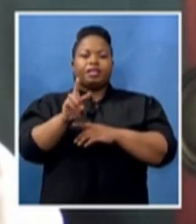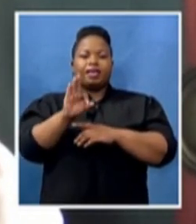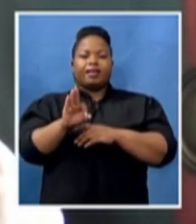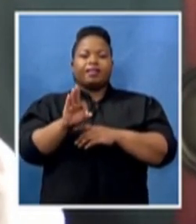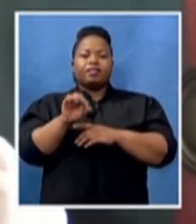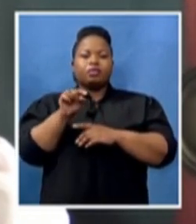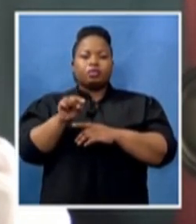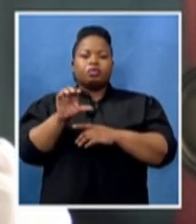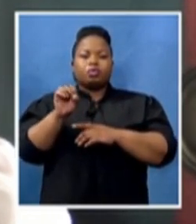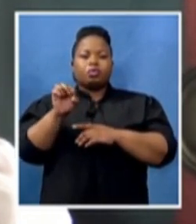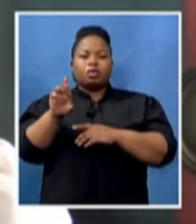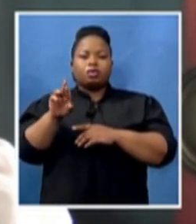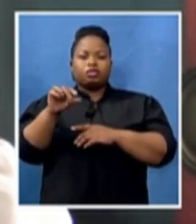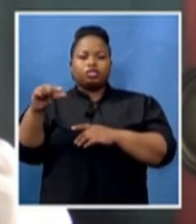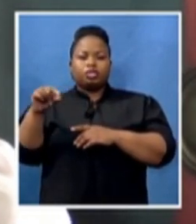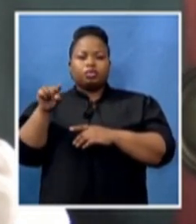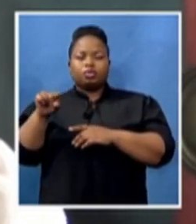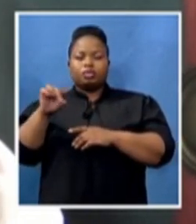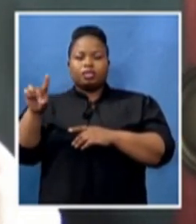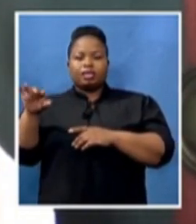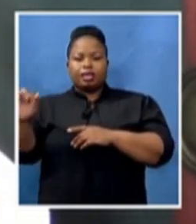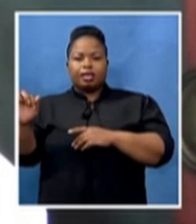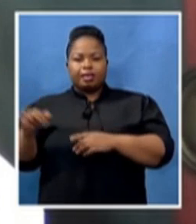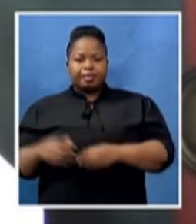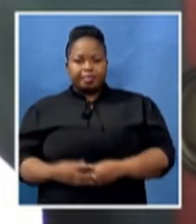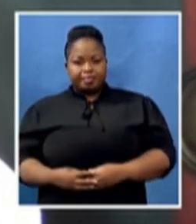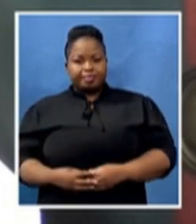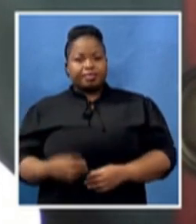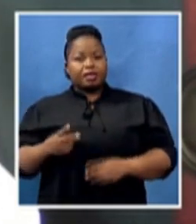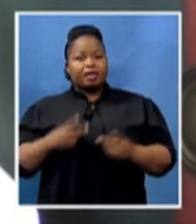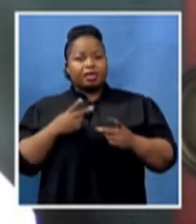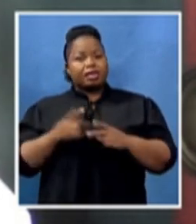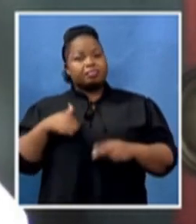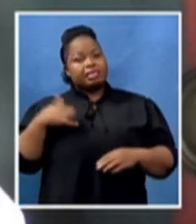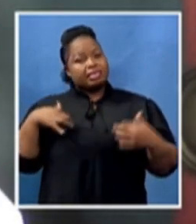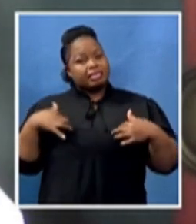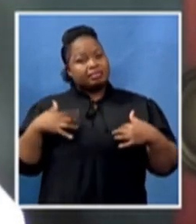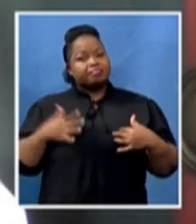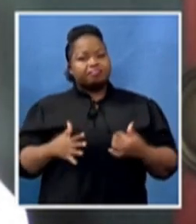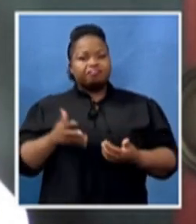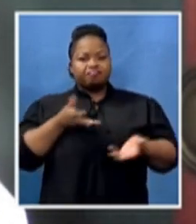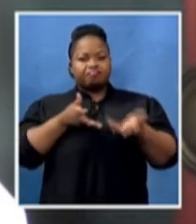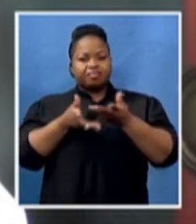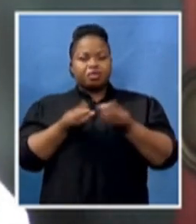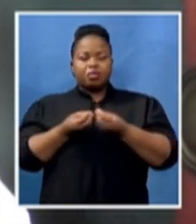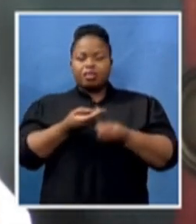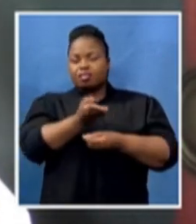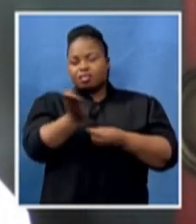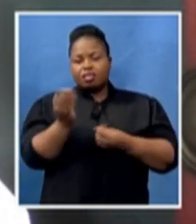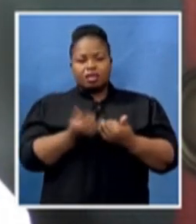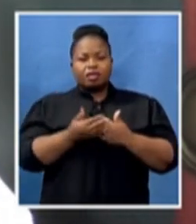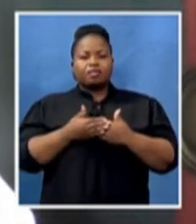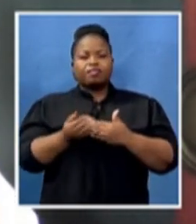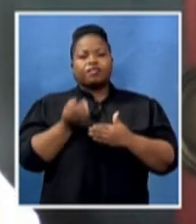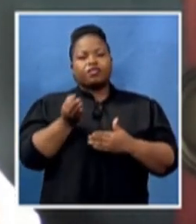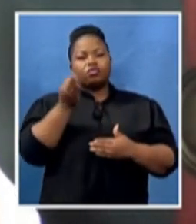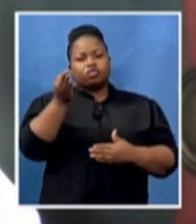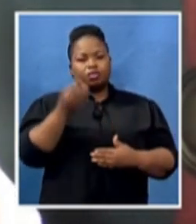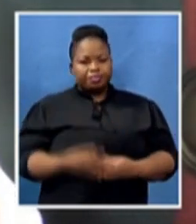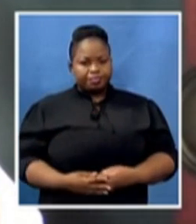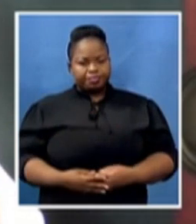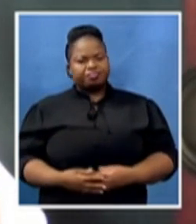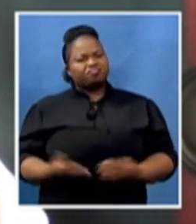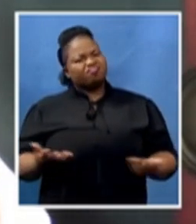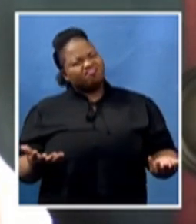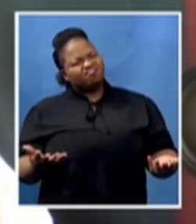www.gbvf.org.za. And I look forward to engaging with our viewers in the near future. So how grave is this problem?